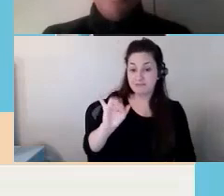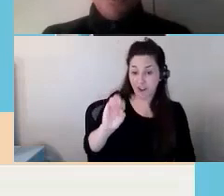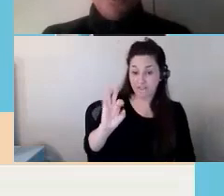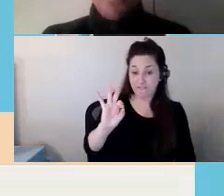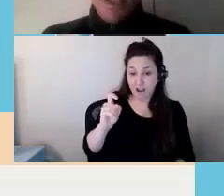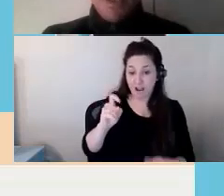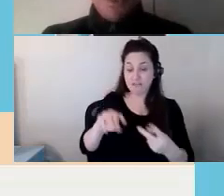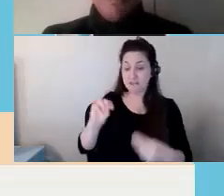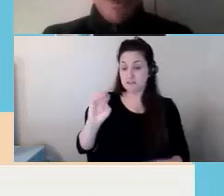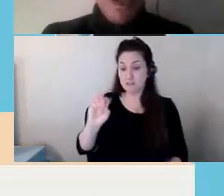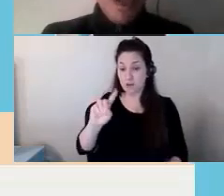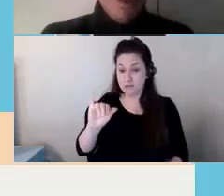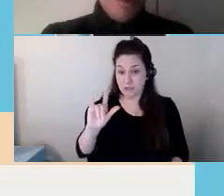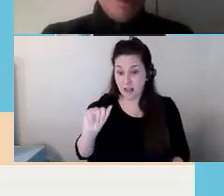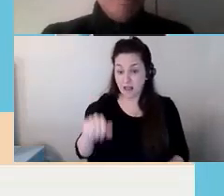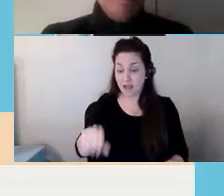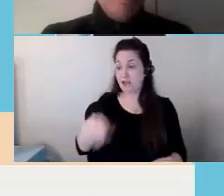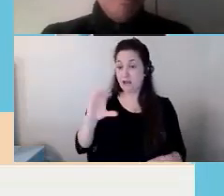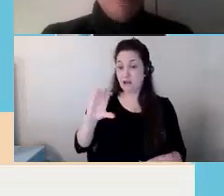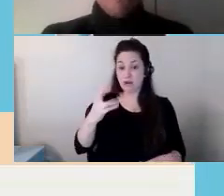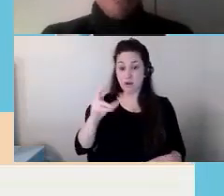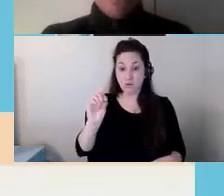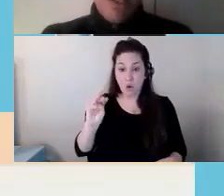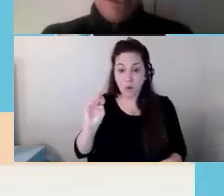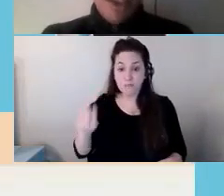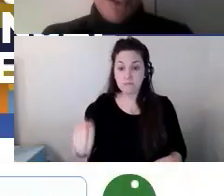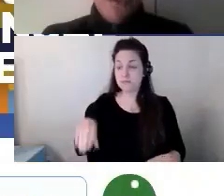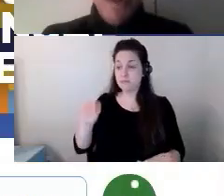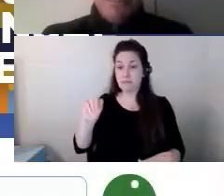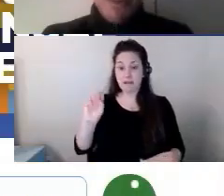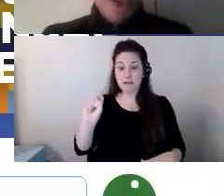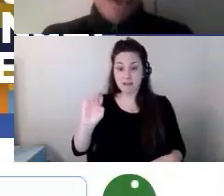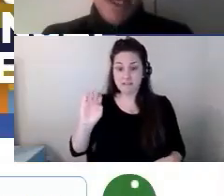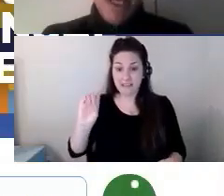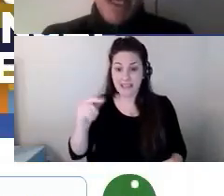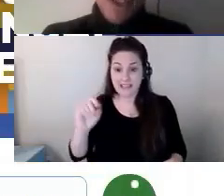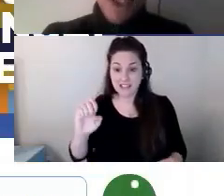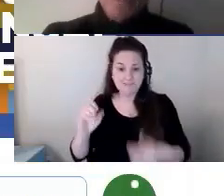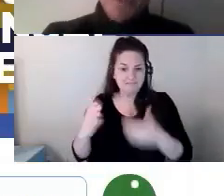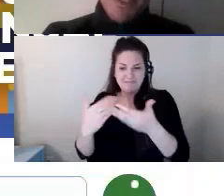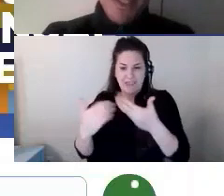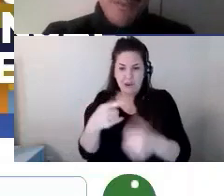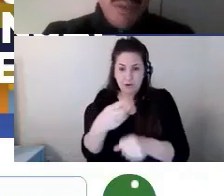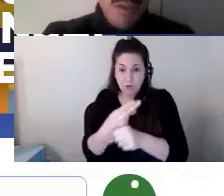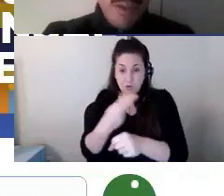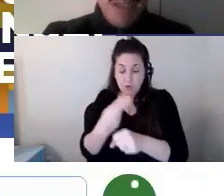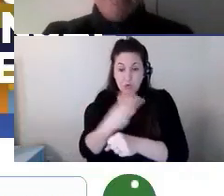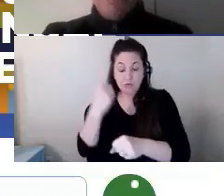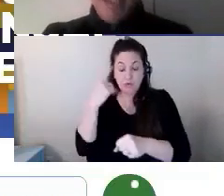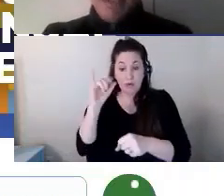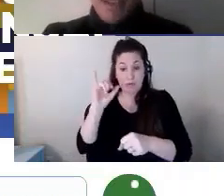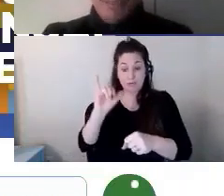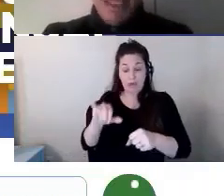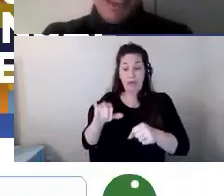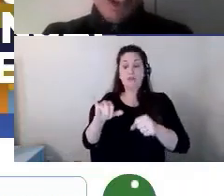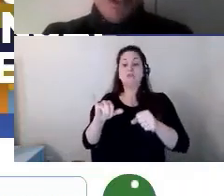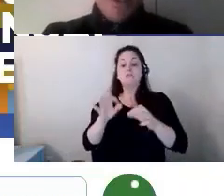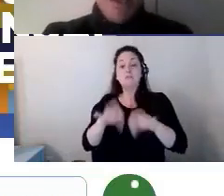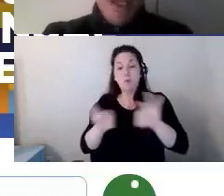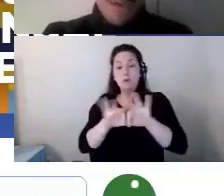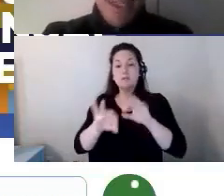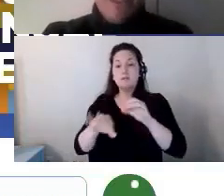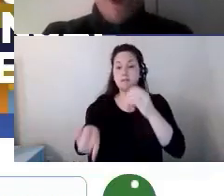or Microsoft Edge, whatever extensions you might be using in terms of accessibility,